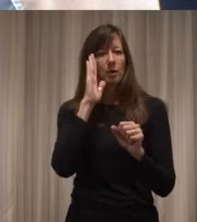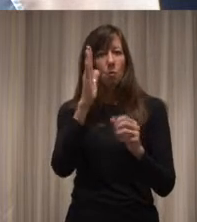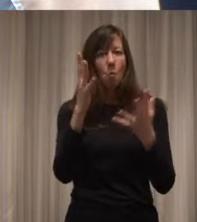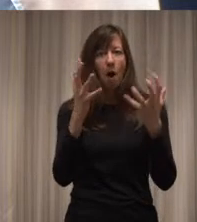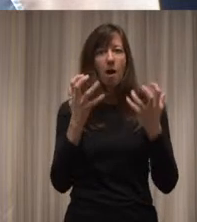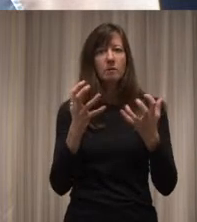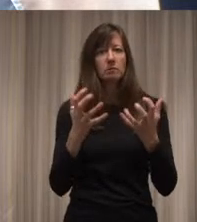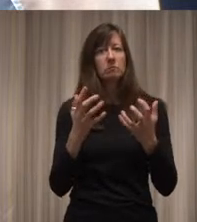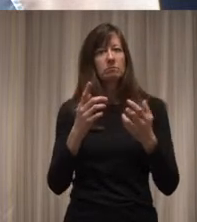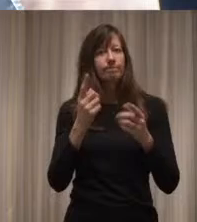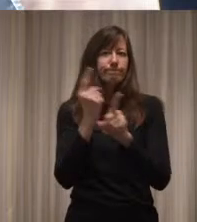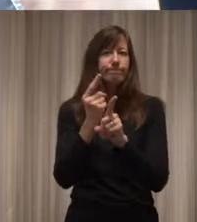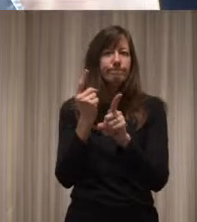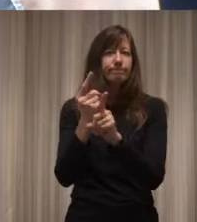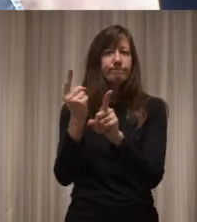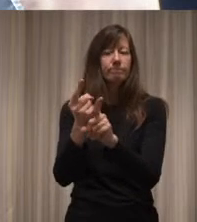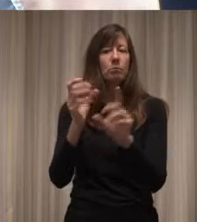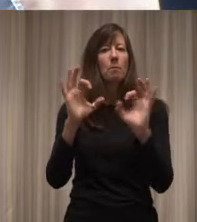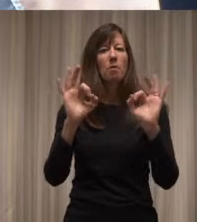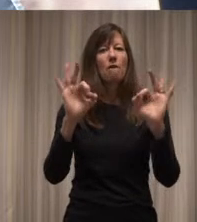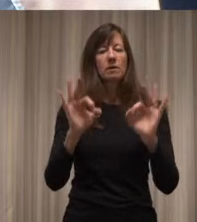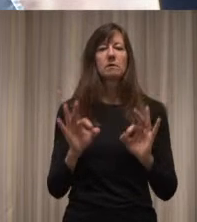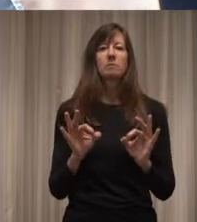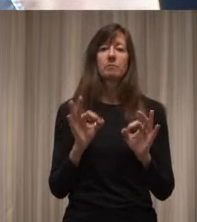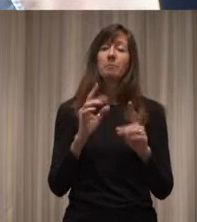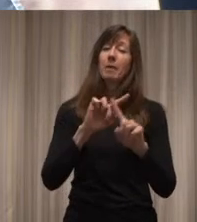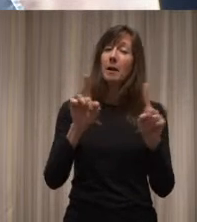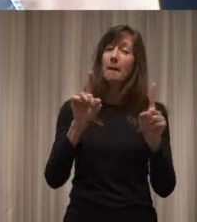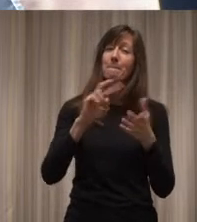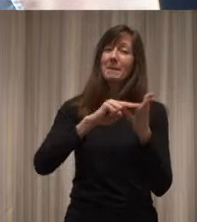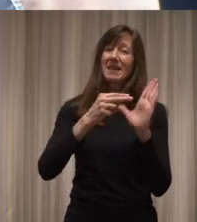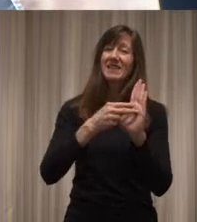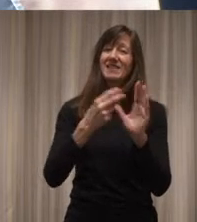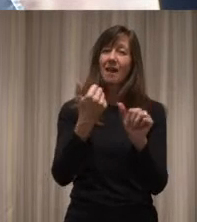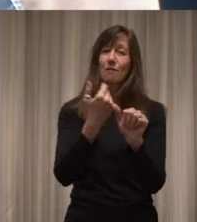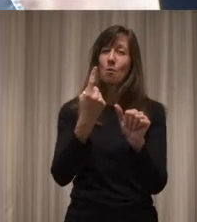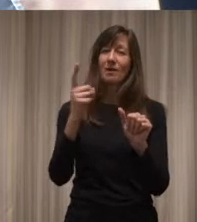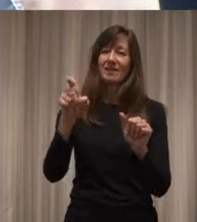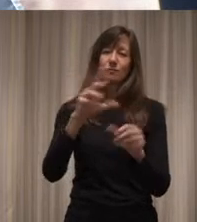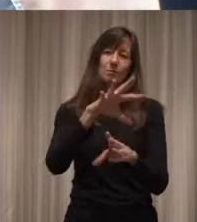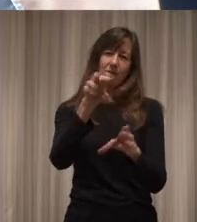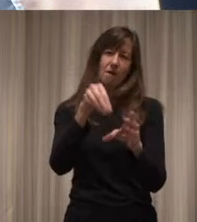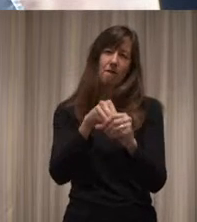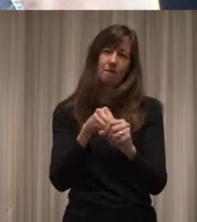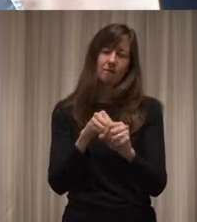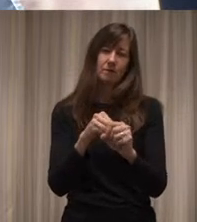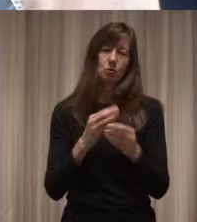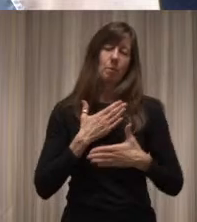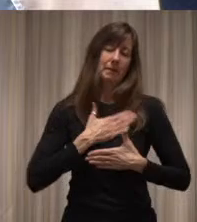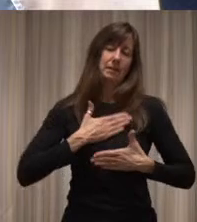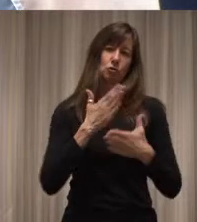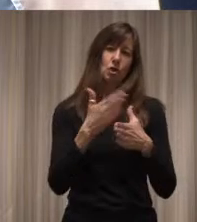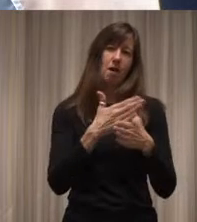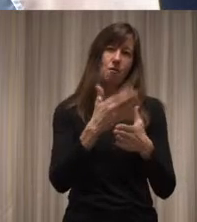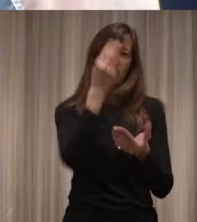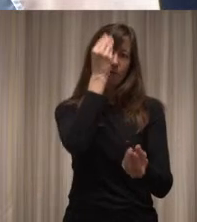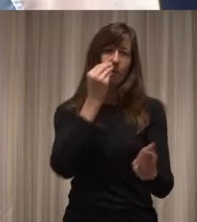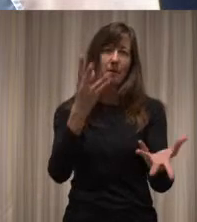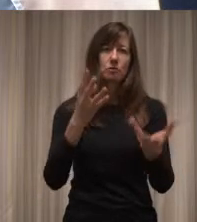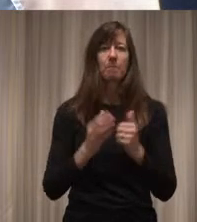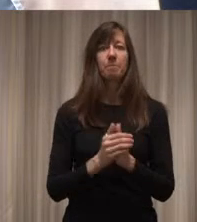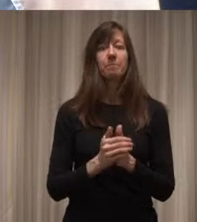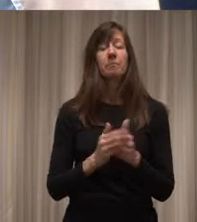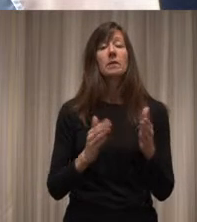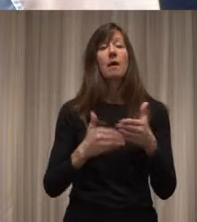and having that trust and confidence. So please share the information. Our next regularly scheduled update will be next Tuesday